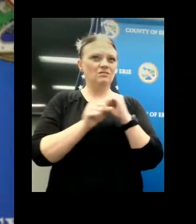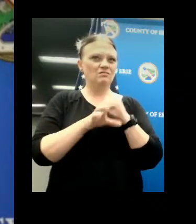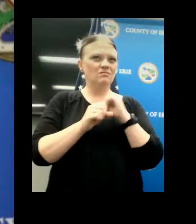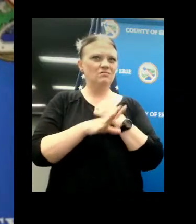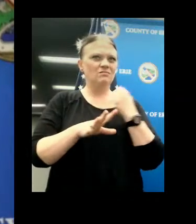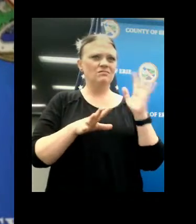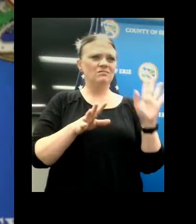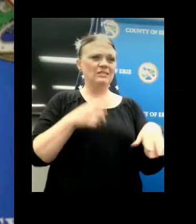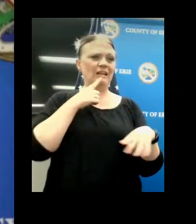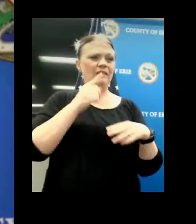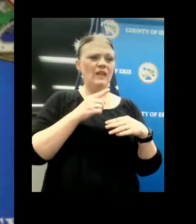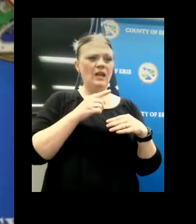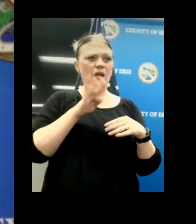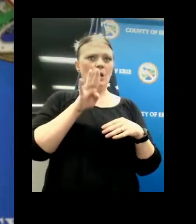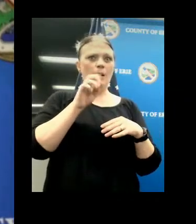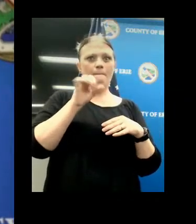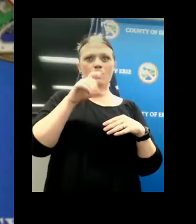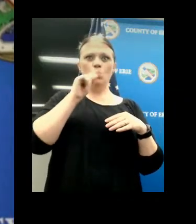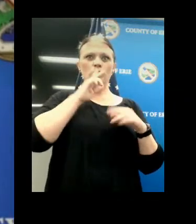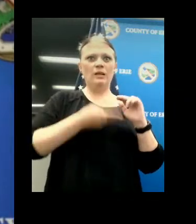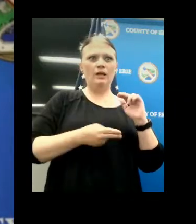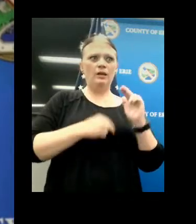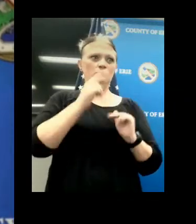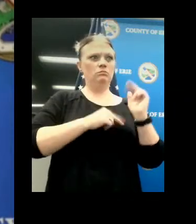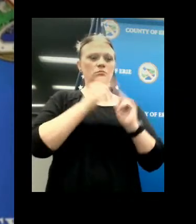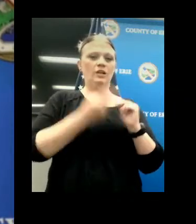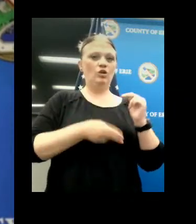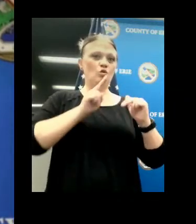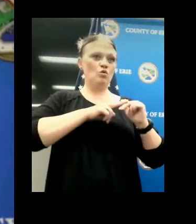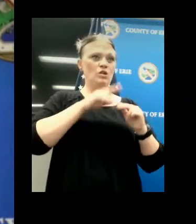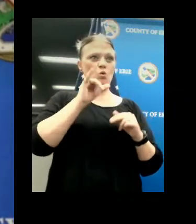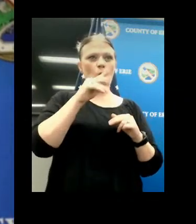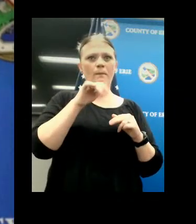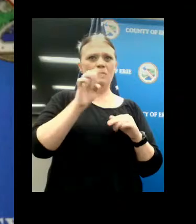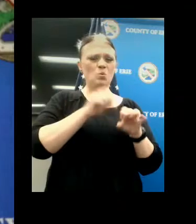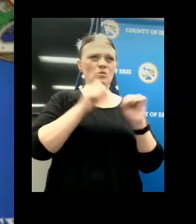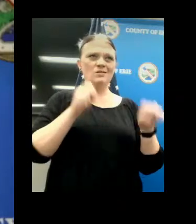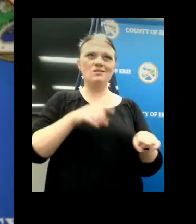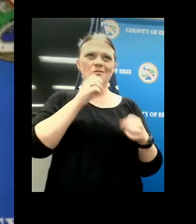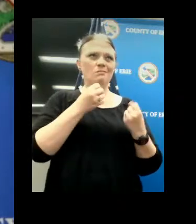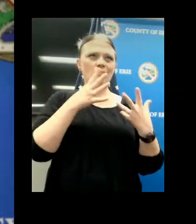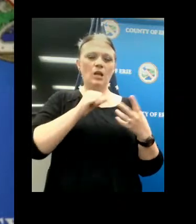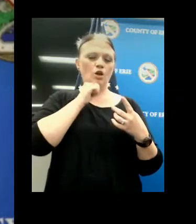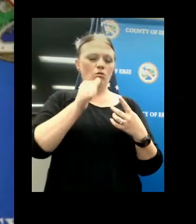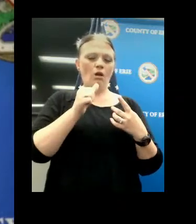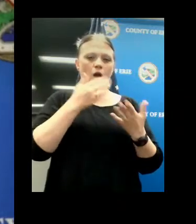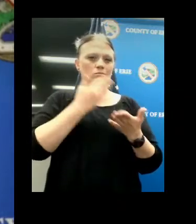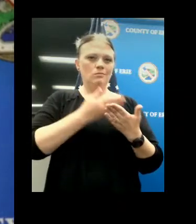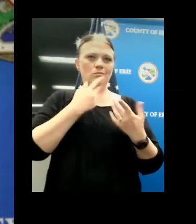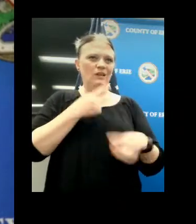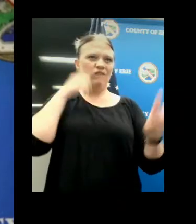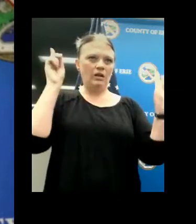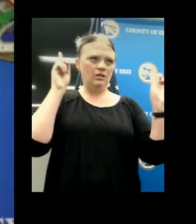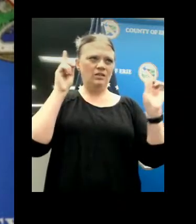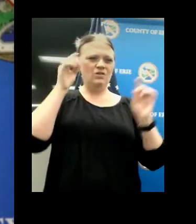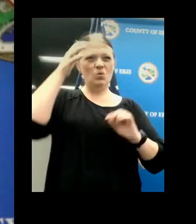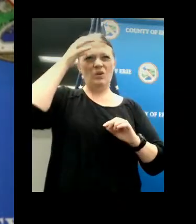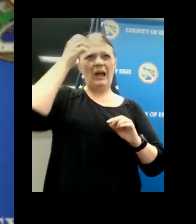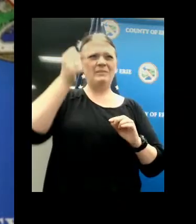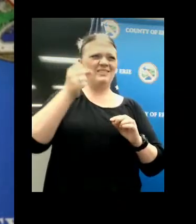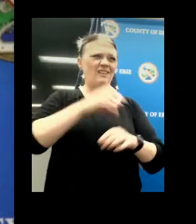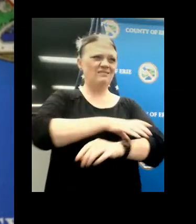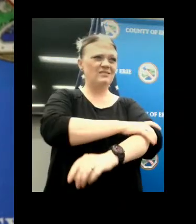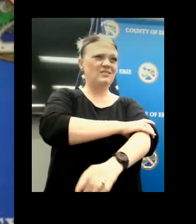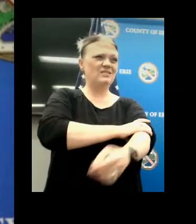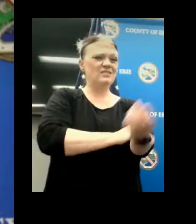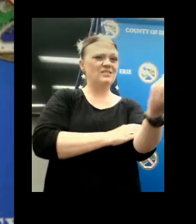advertised that says they boost your immune system. Many of those have not shown to be effective. So just, common sense